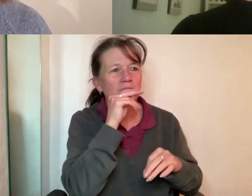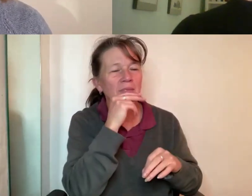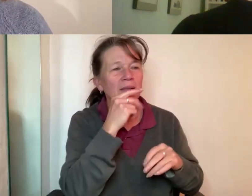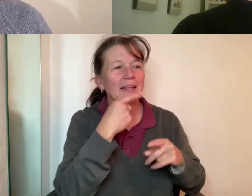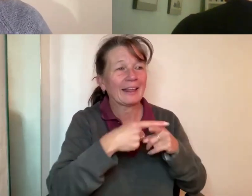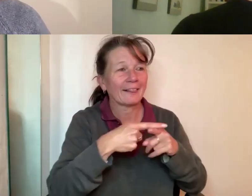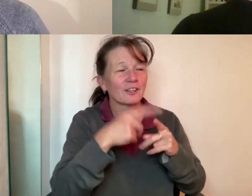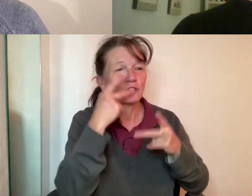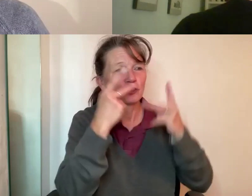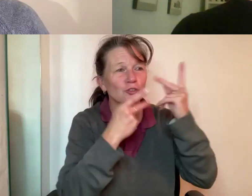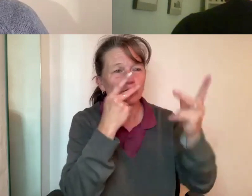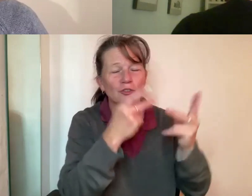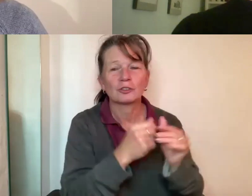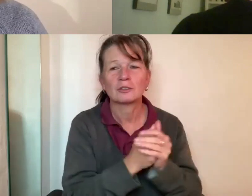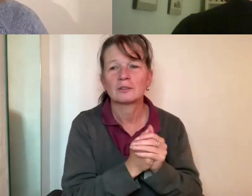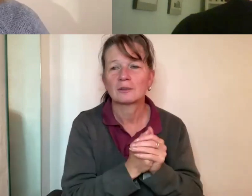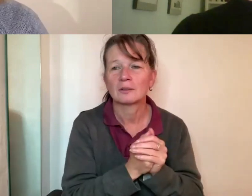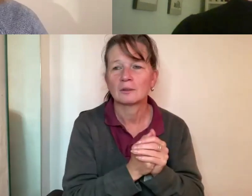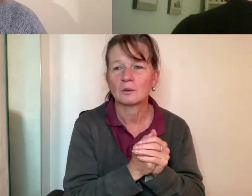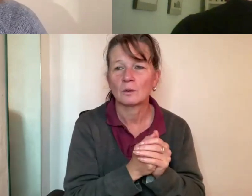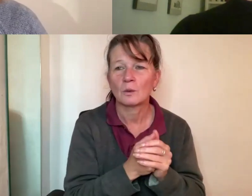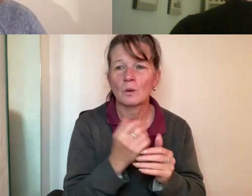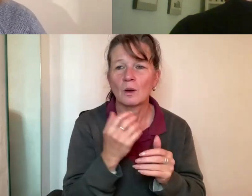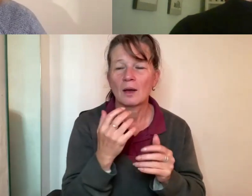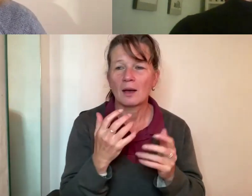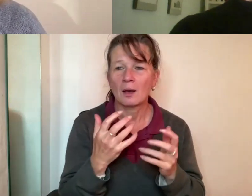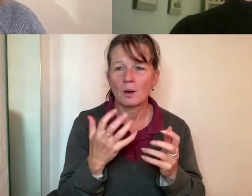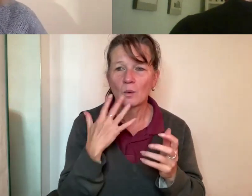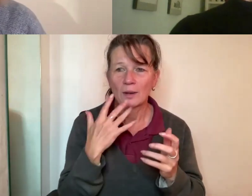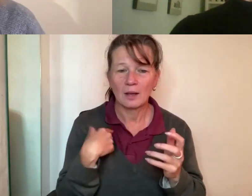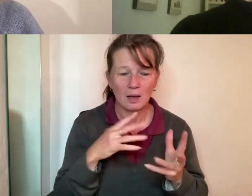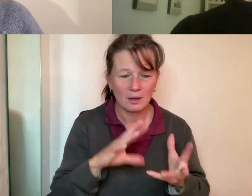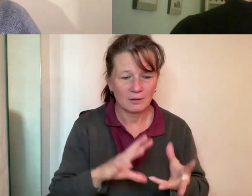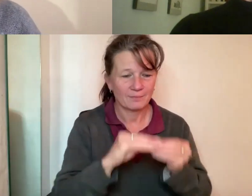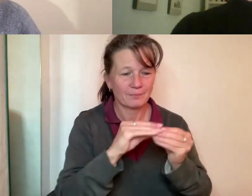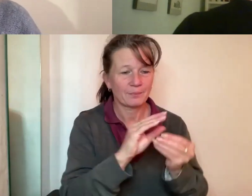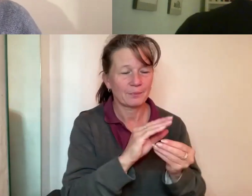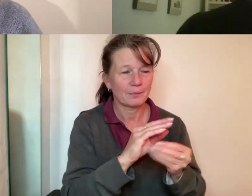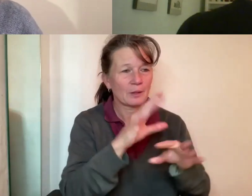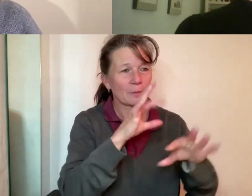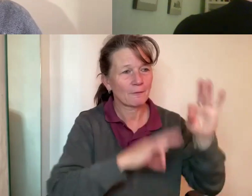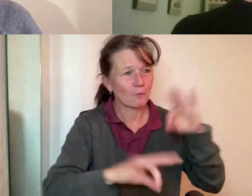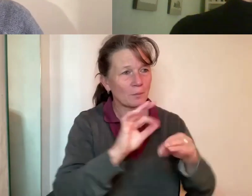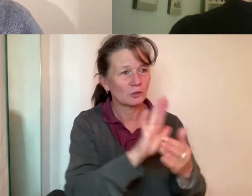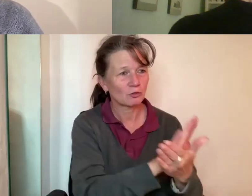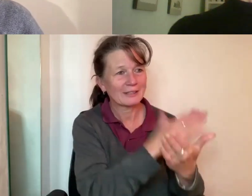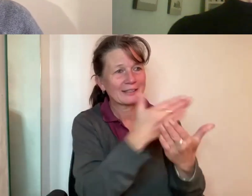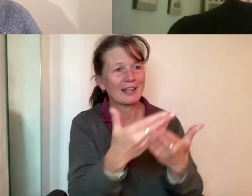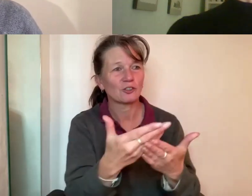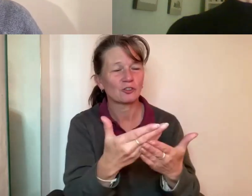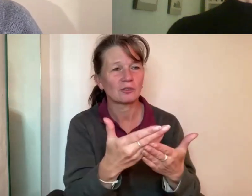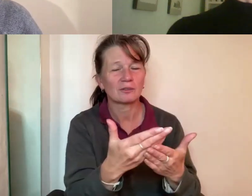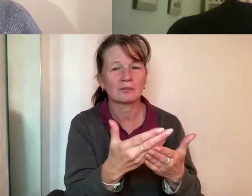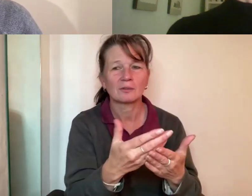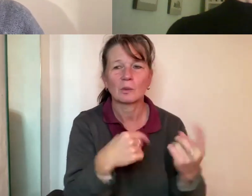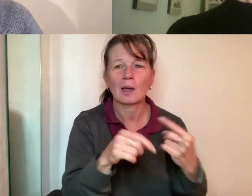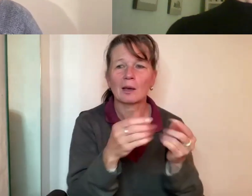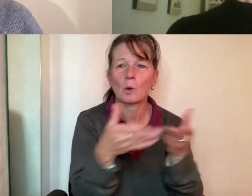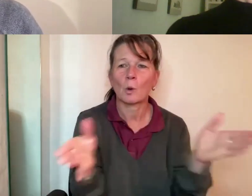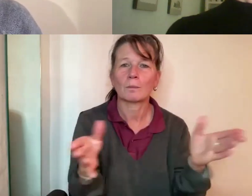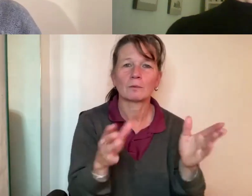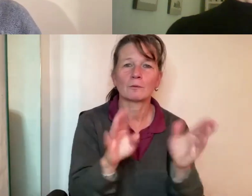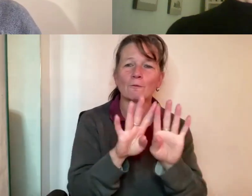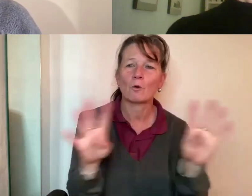So while I went about making a performance translation, we held an open call for a